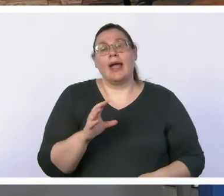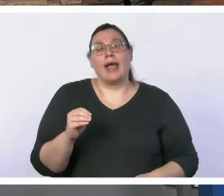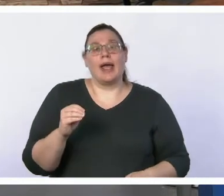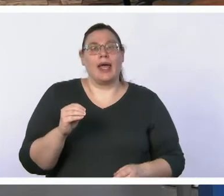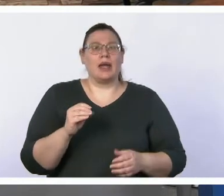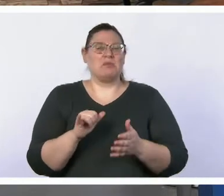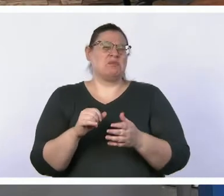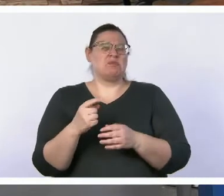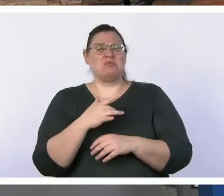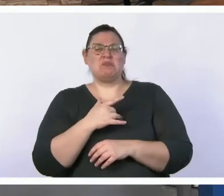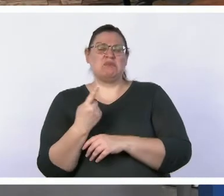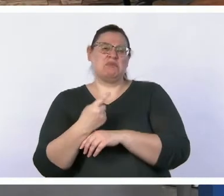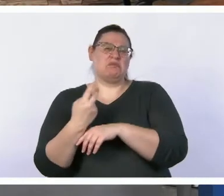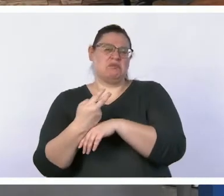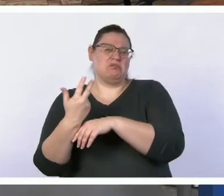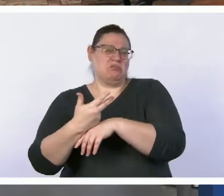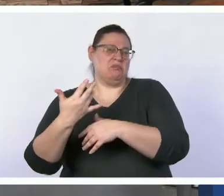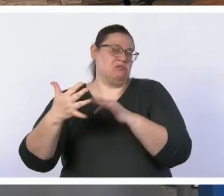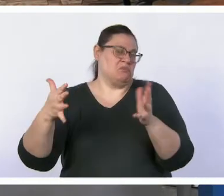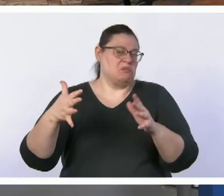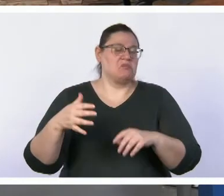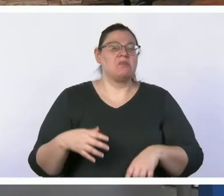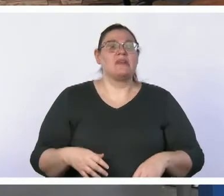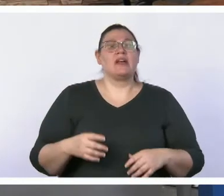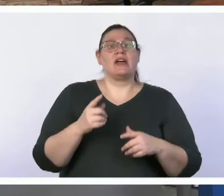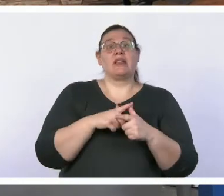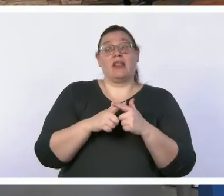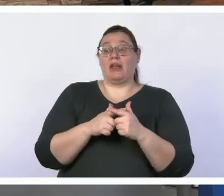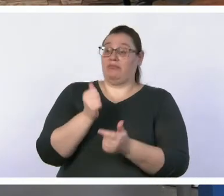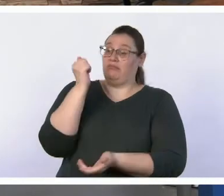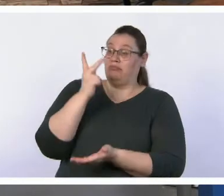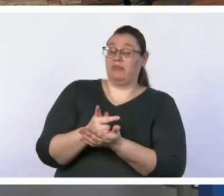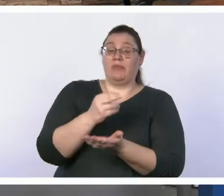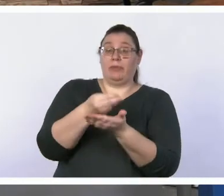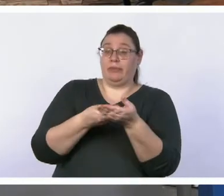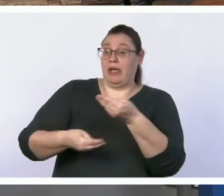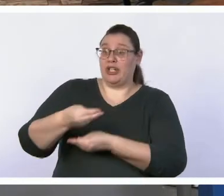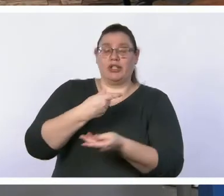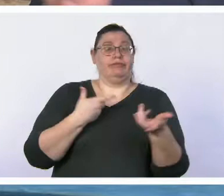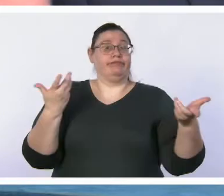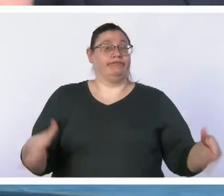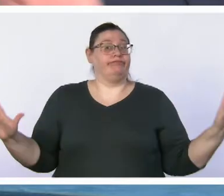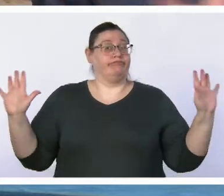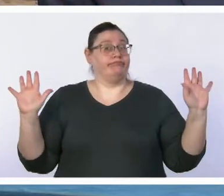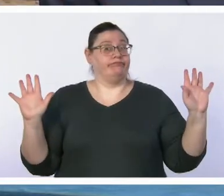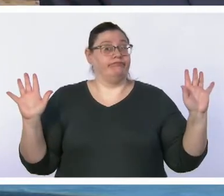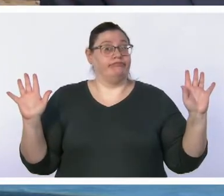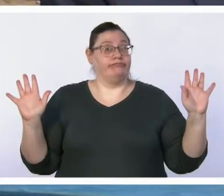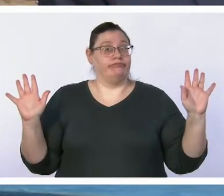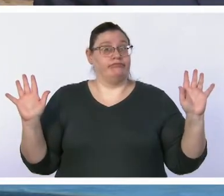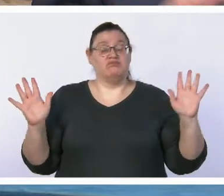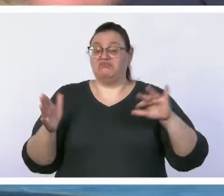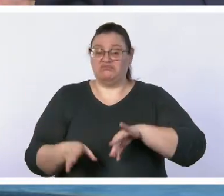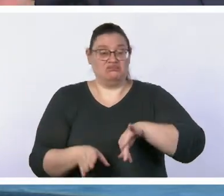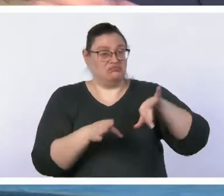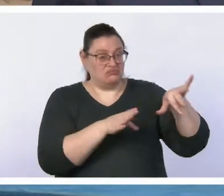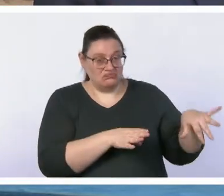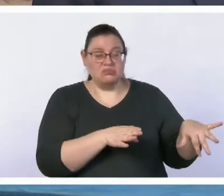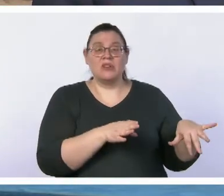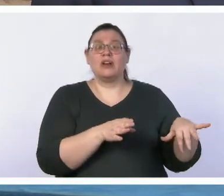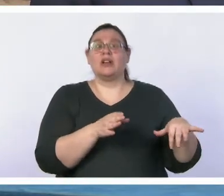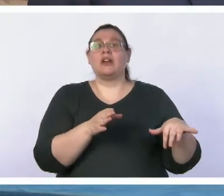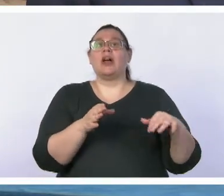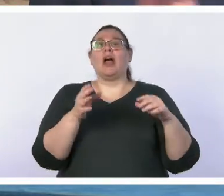takes a couple days, and then we authorize a budget and we're done. And then we put that away until the fiscal